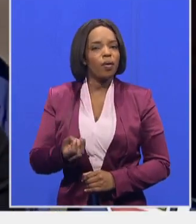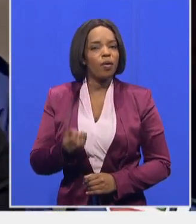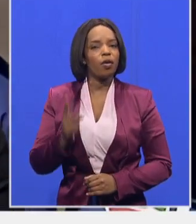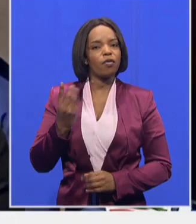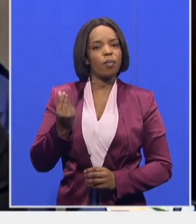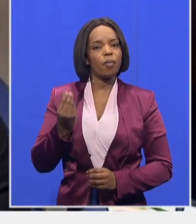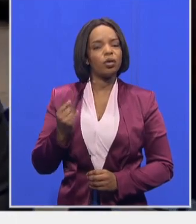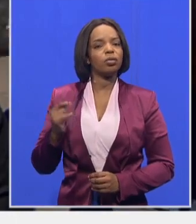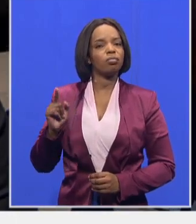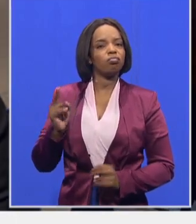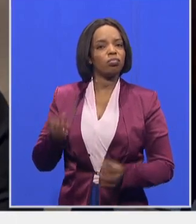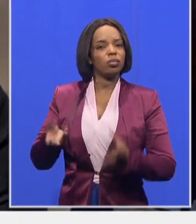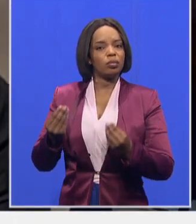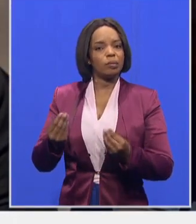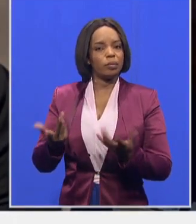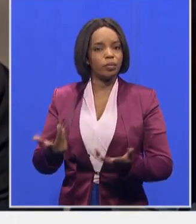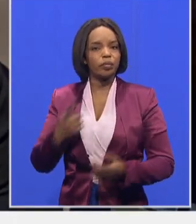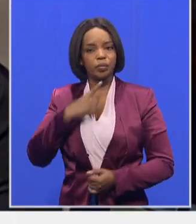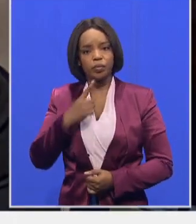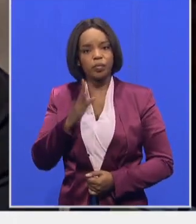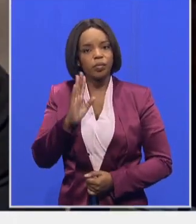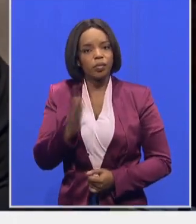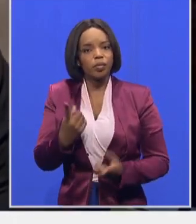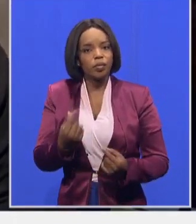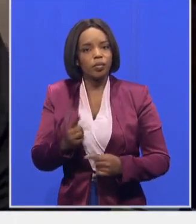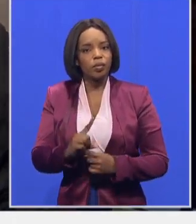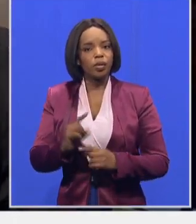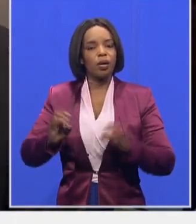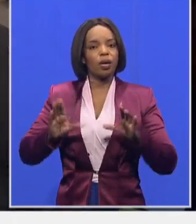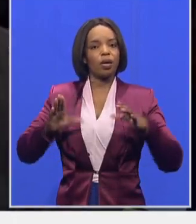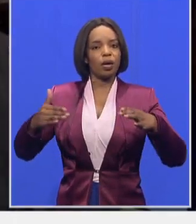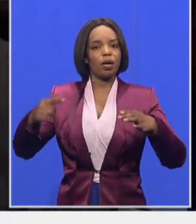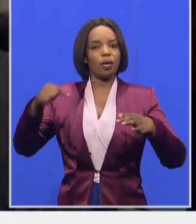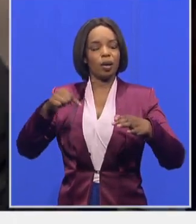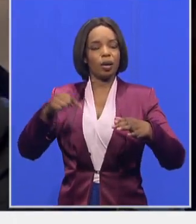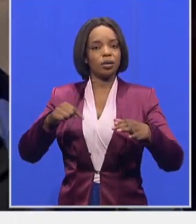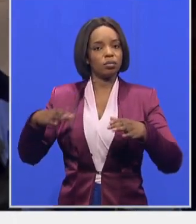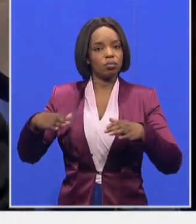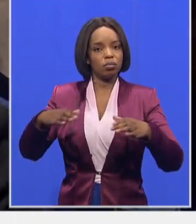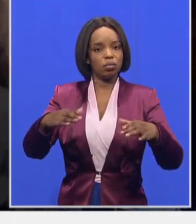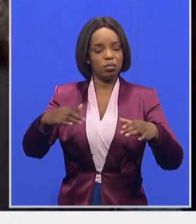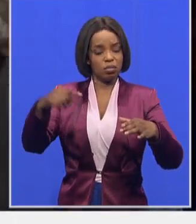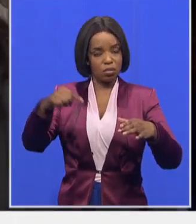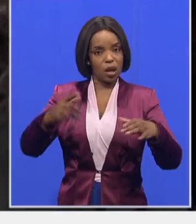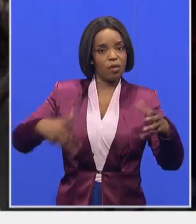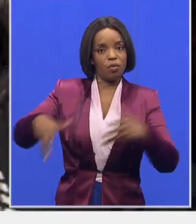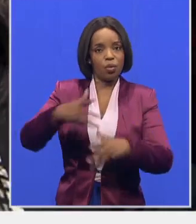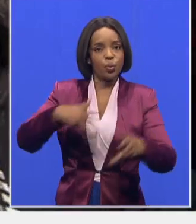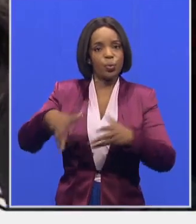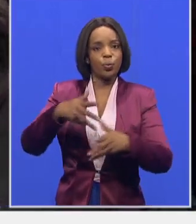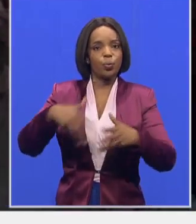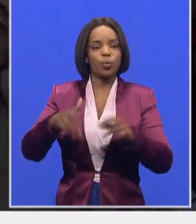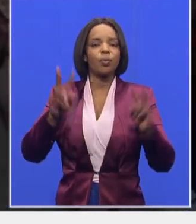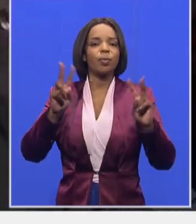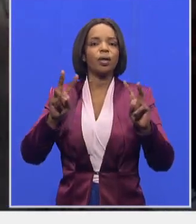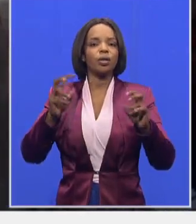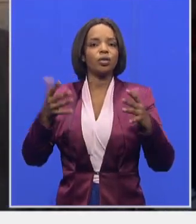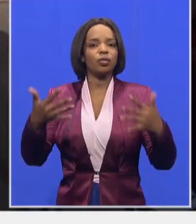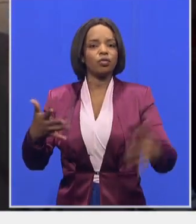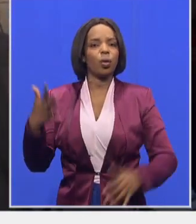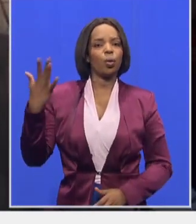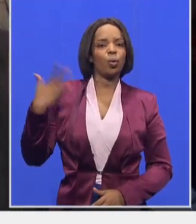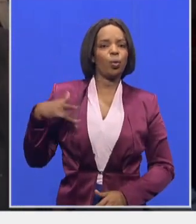that they're going to be bringing a cabinet perks bill which will address this issue of this exorbitant lifestyle of